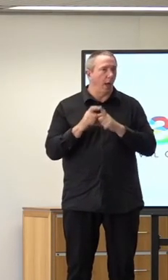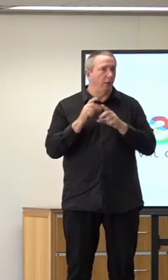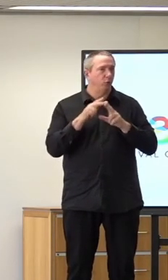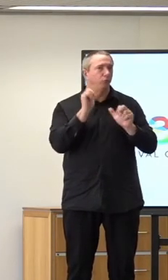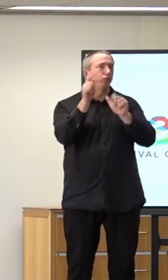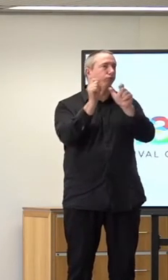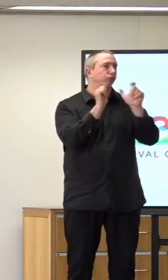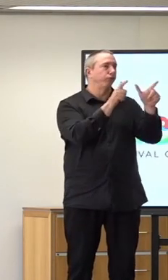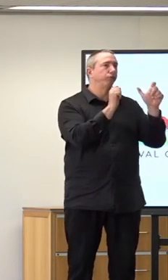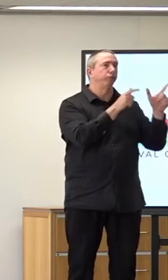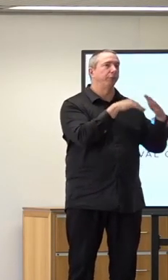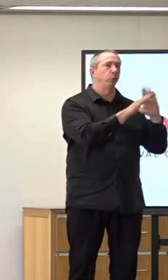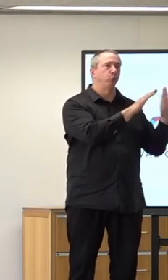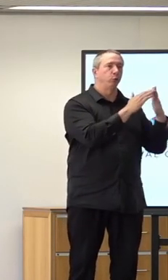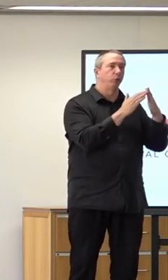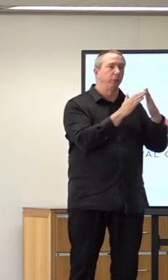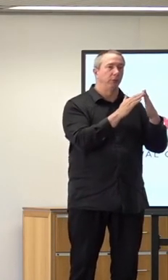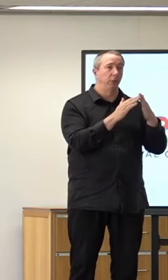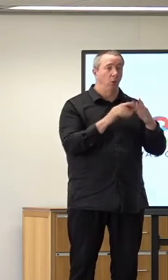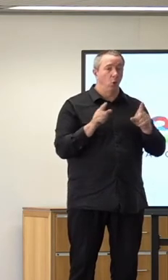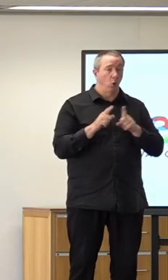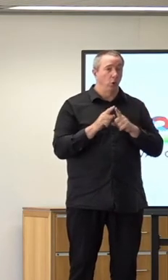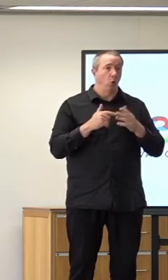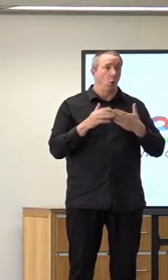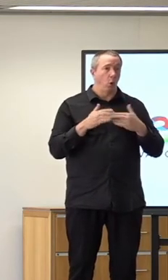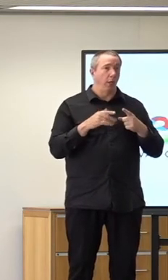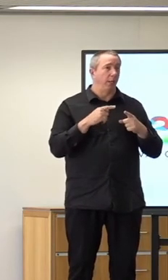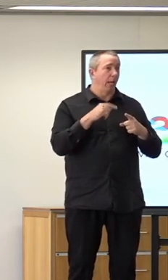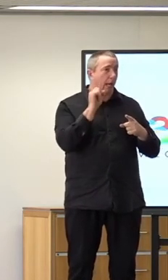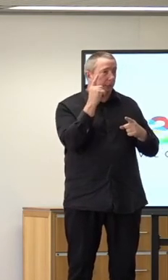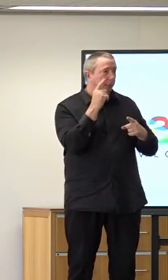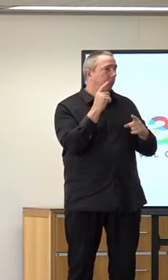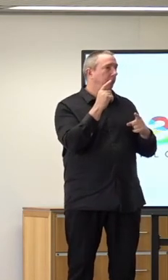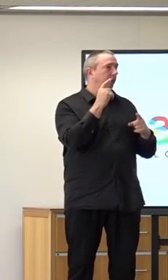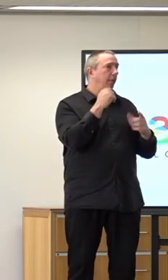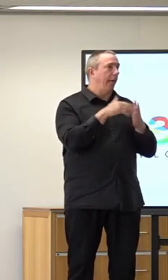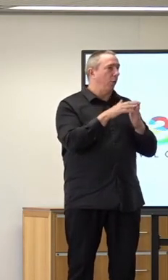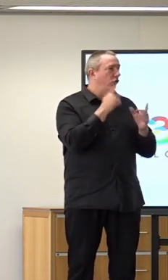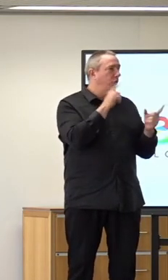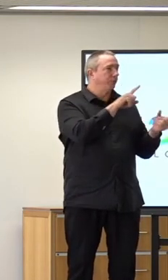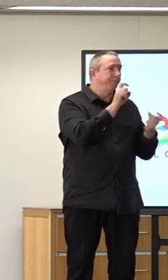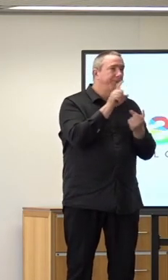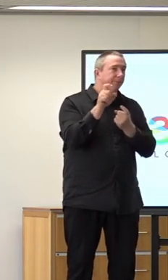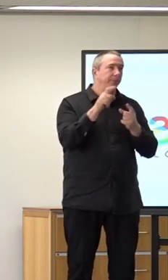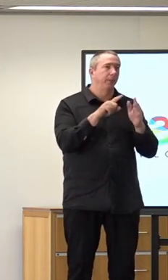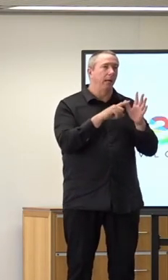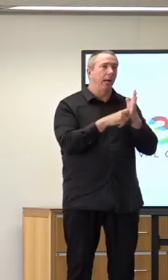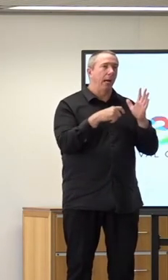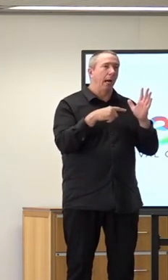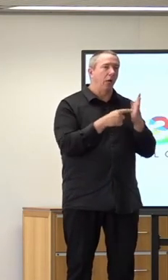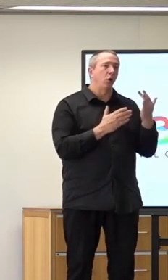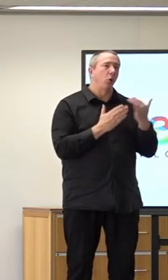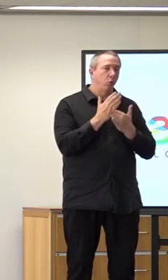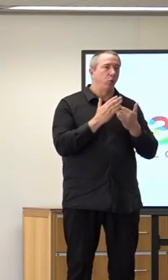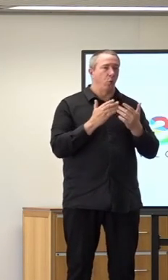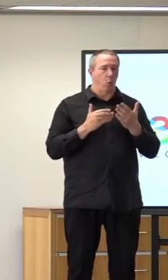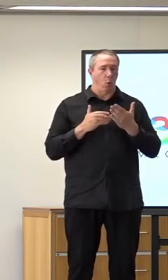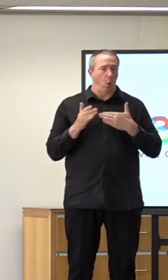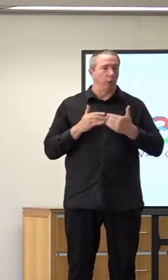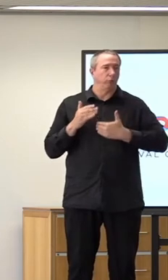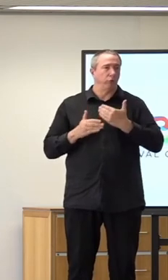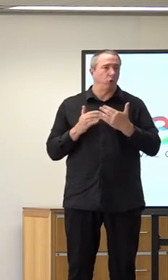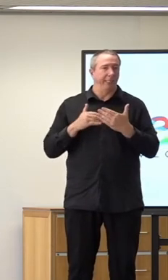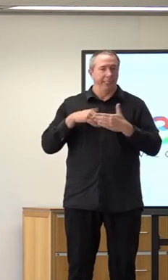out there in communities and understanding their sector and bringing artists through the attention of a curatorial process inside the gallery as